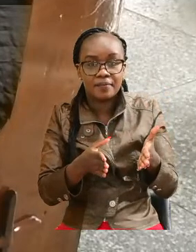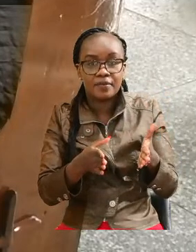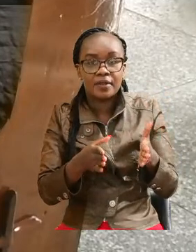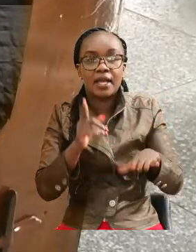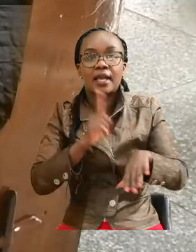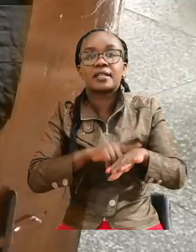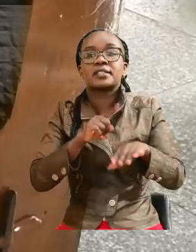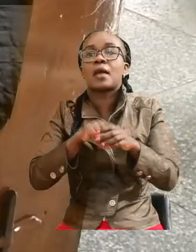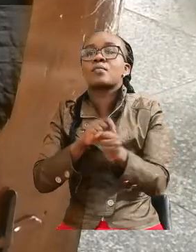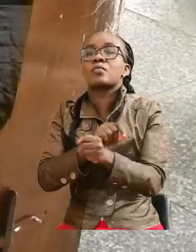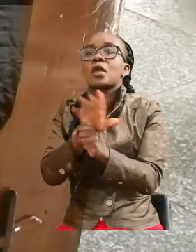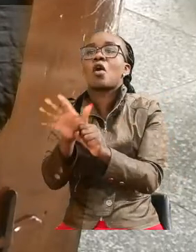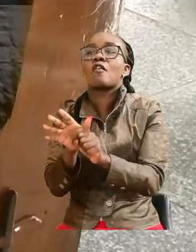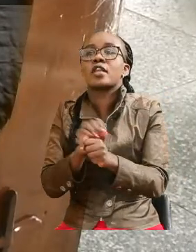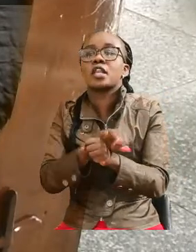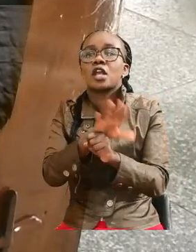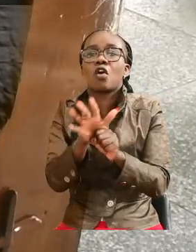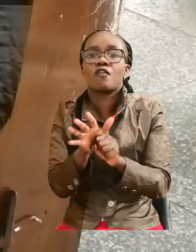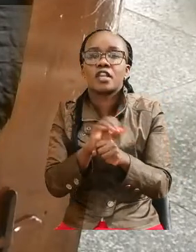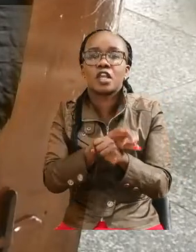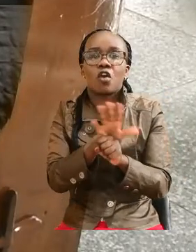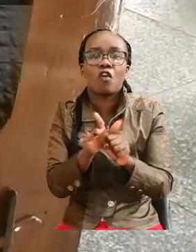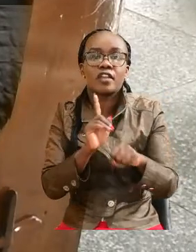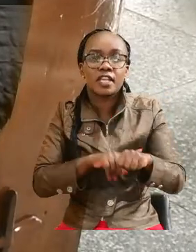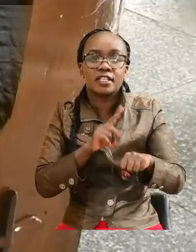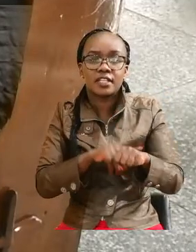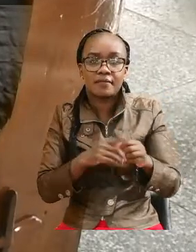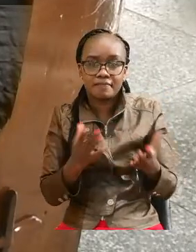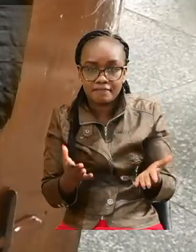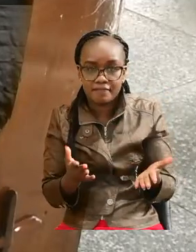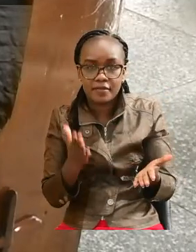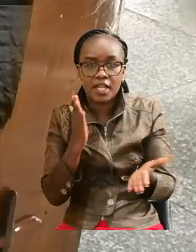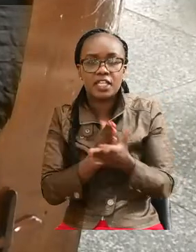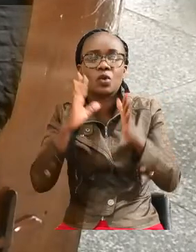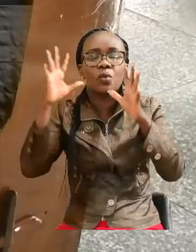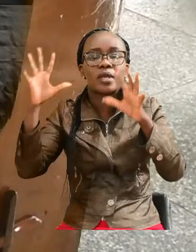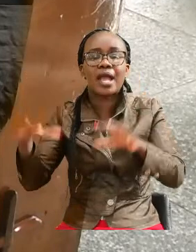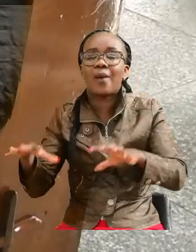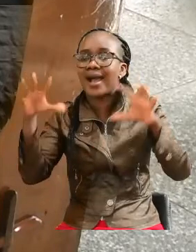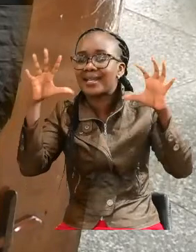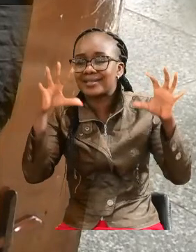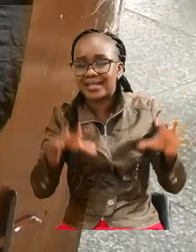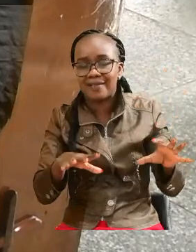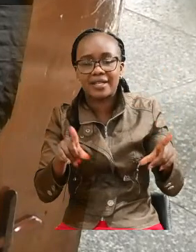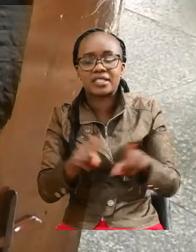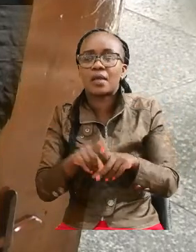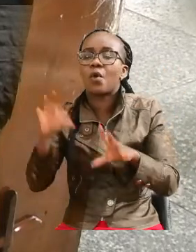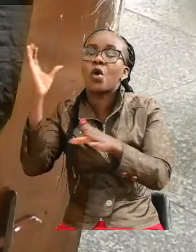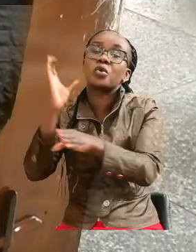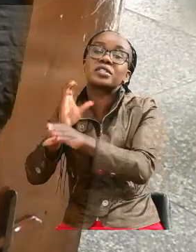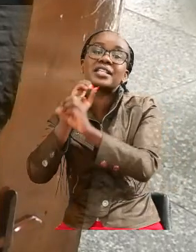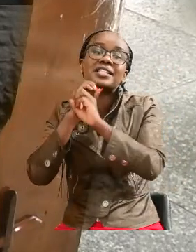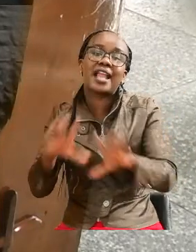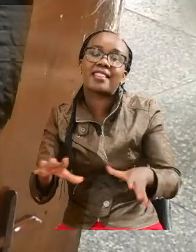the COVID epidemic. We were suffering, we were not even going to churches.